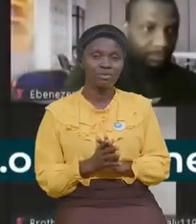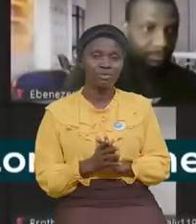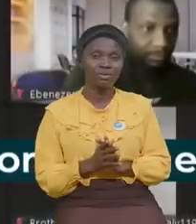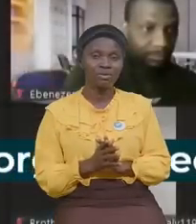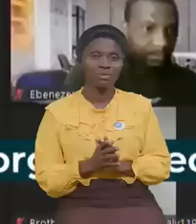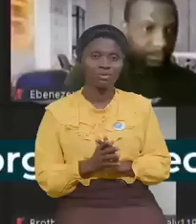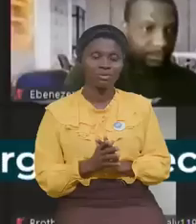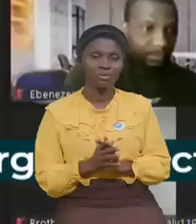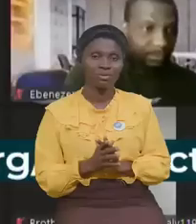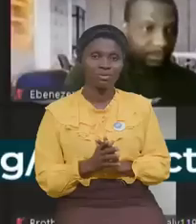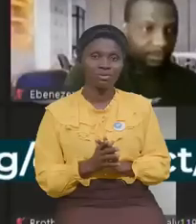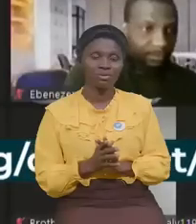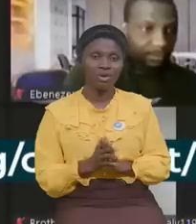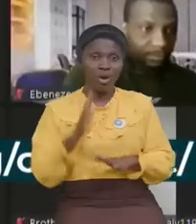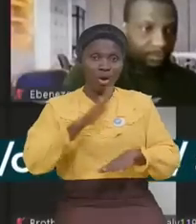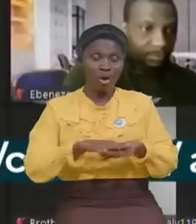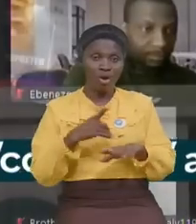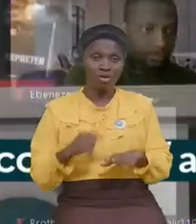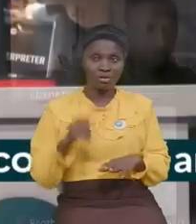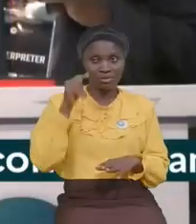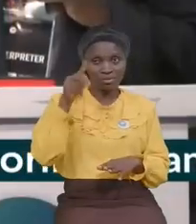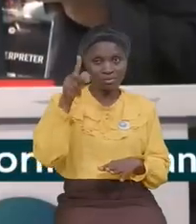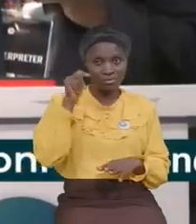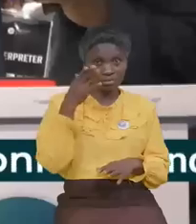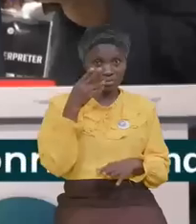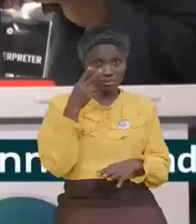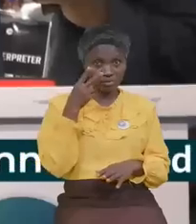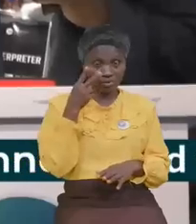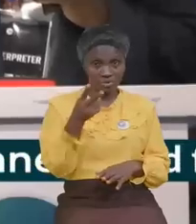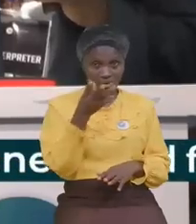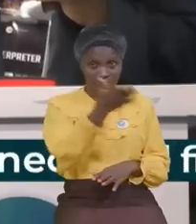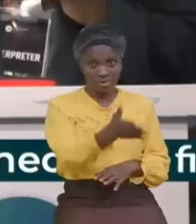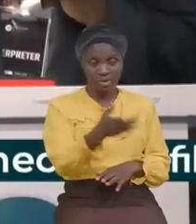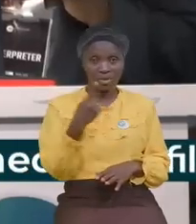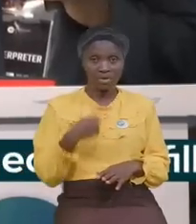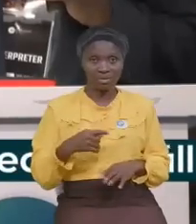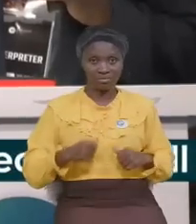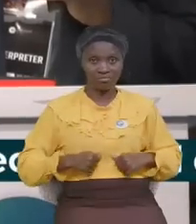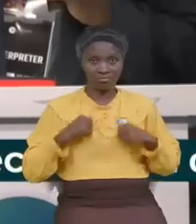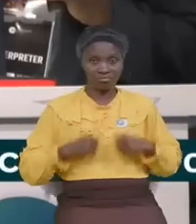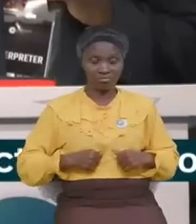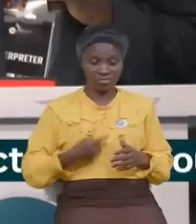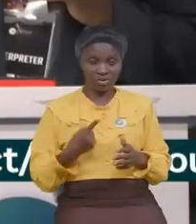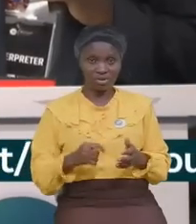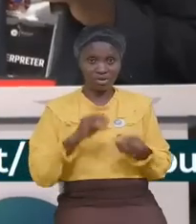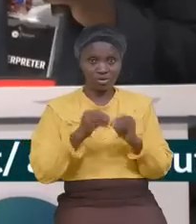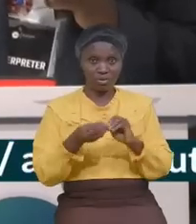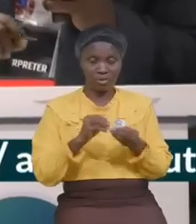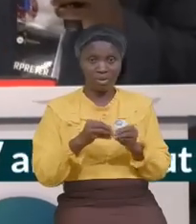just on your screen you will see that address, and address, there is a link that is going on